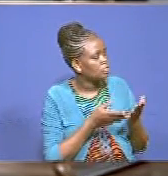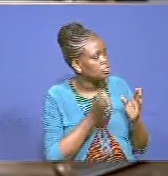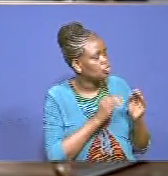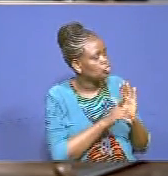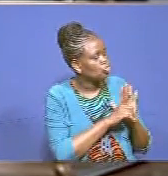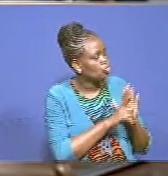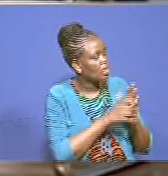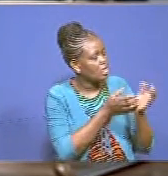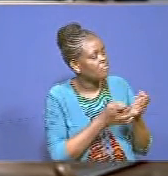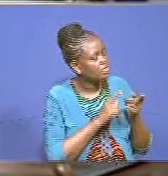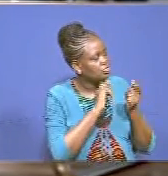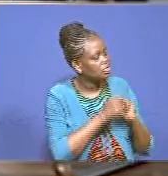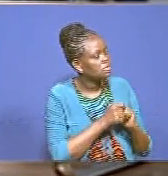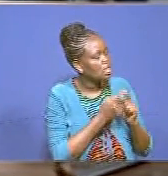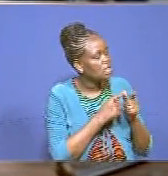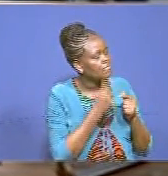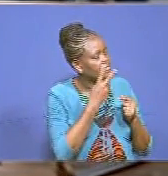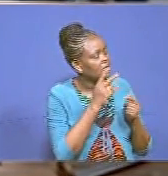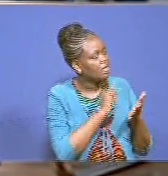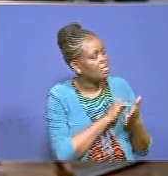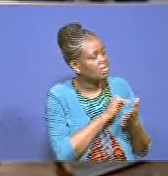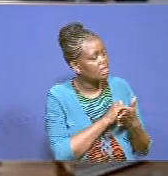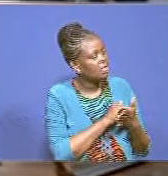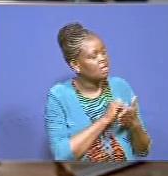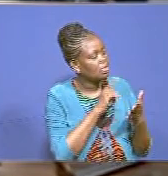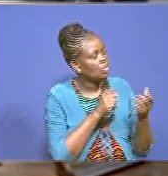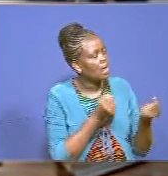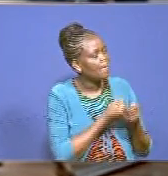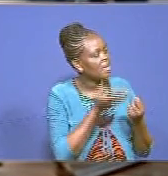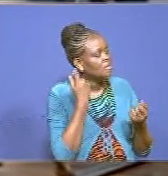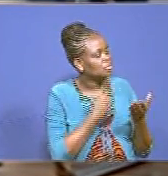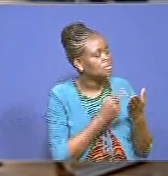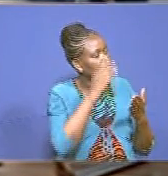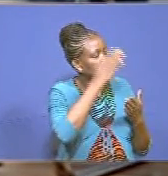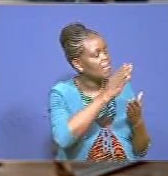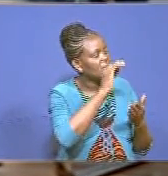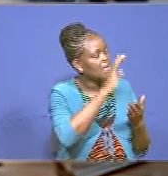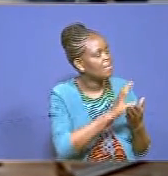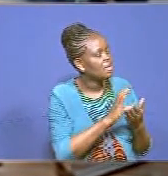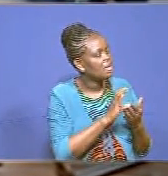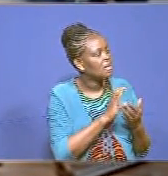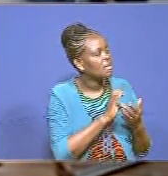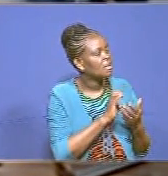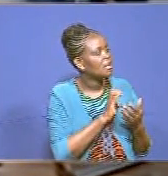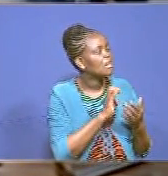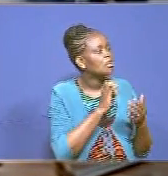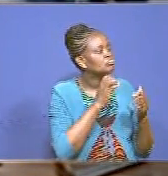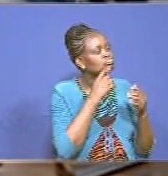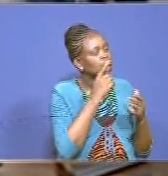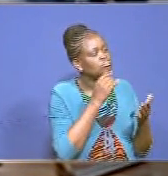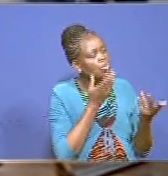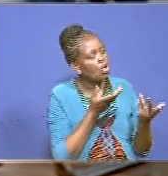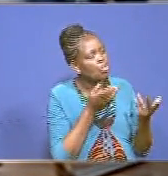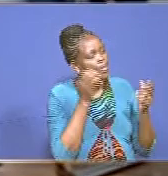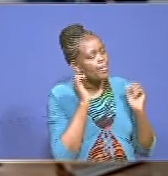and the need for us to change them. And we've seen, you know, what happened last week in Parliament, the IBC rules, the issue about how we're going to be